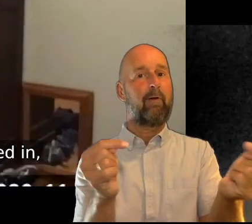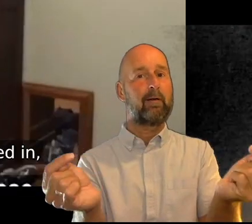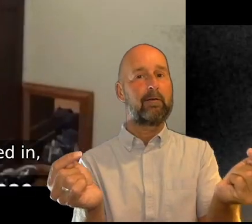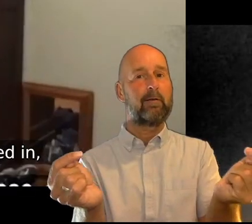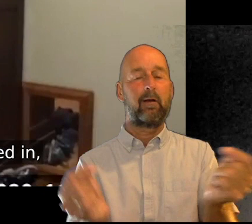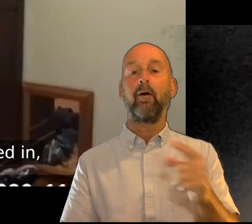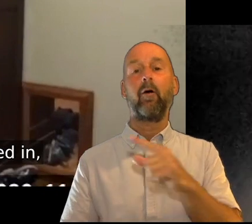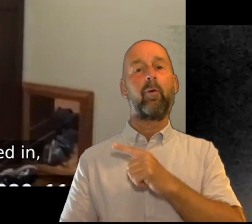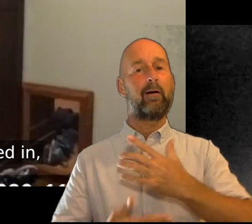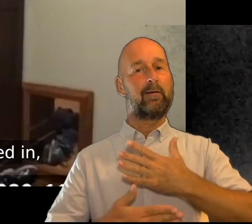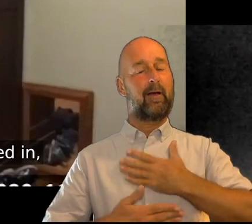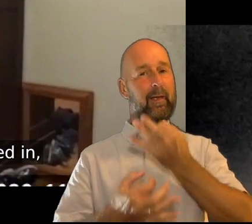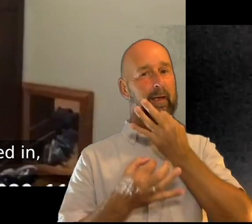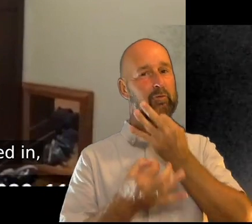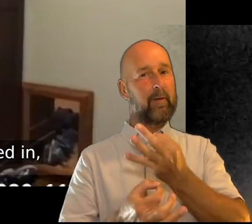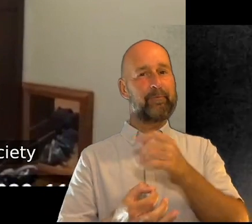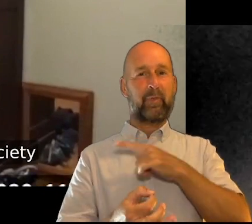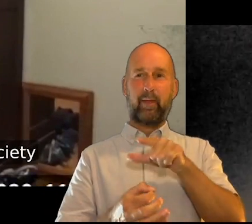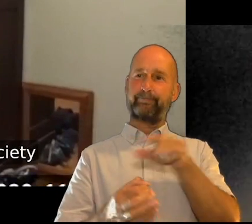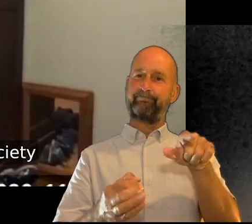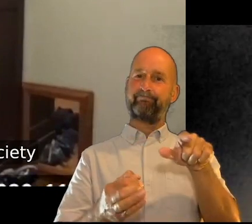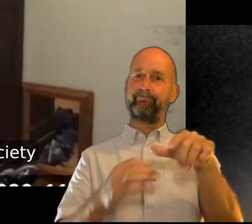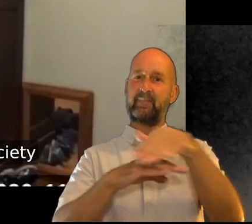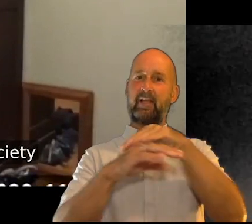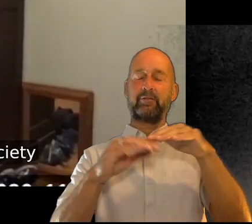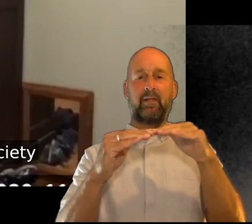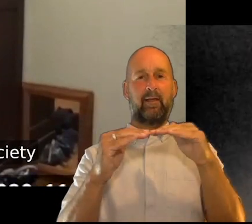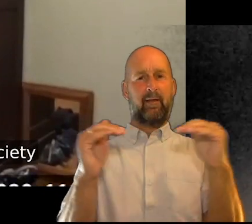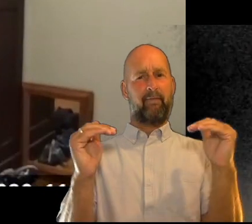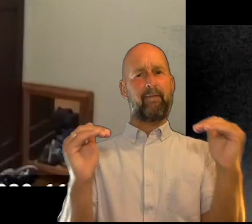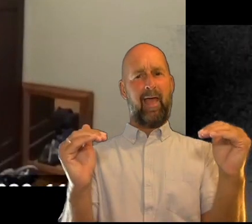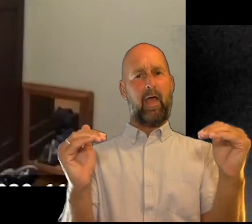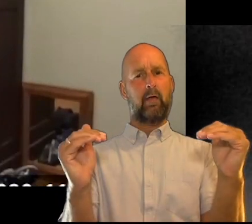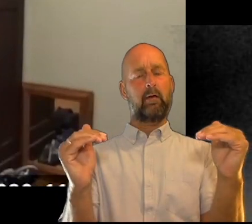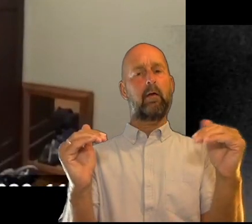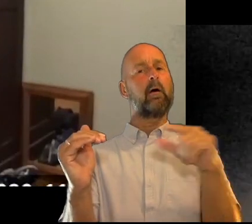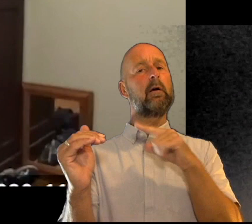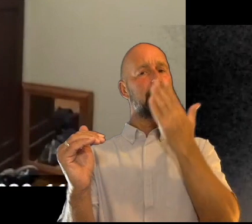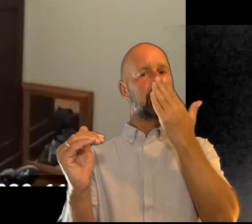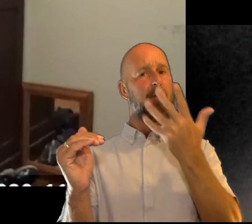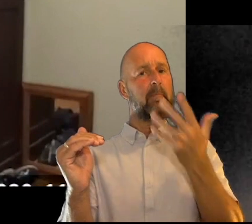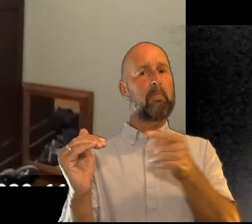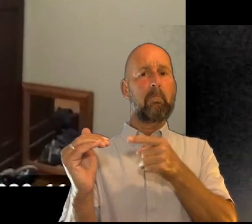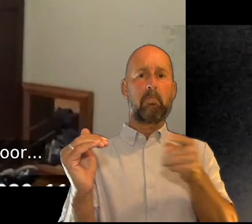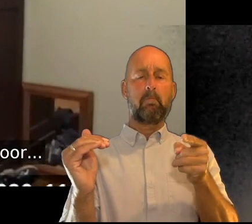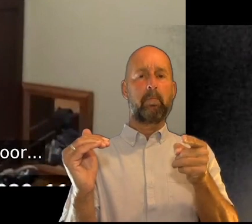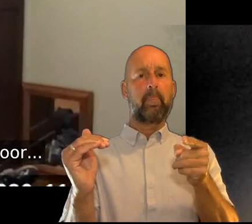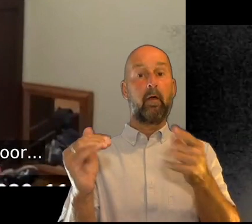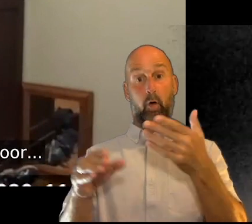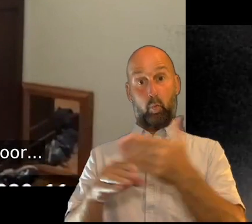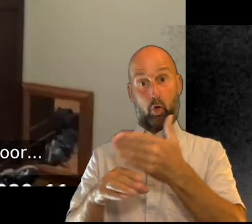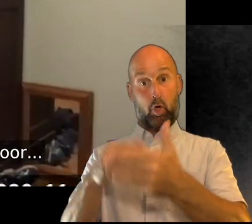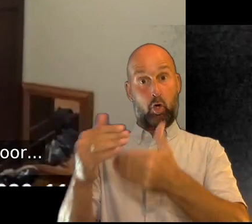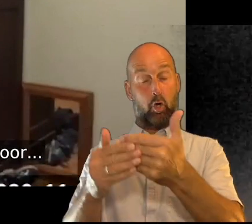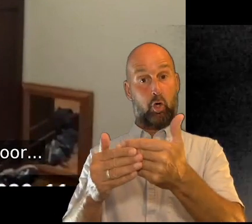think generally I'm quite interested in sort of fairness, I suppose, in society, and the idea that nowadays a lot of people are kind of